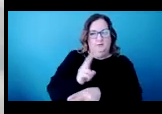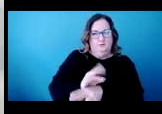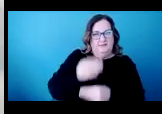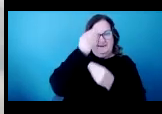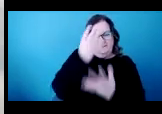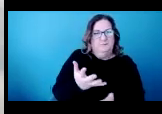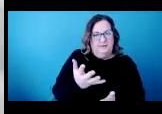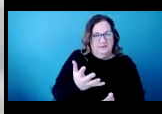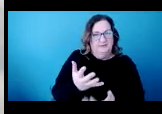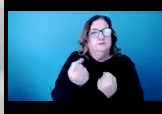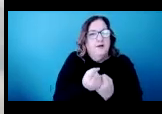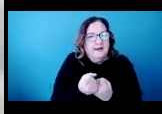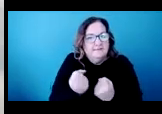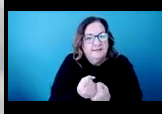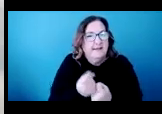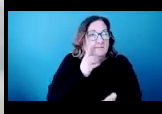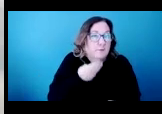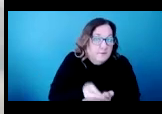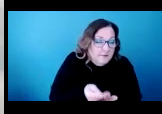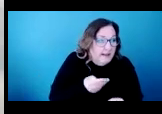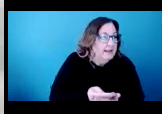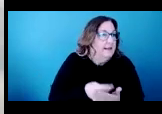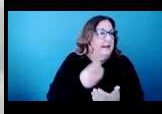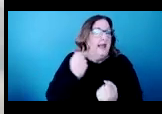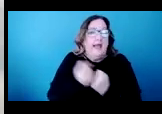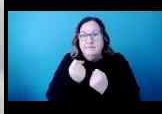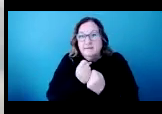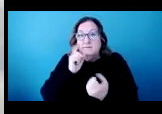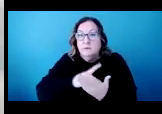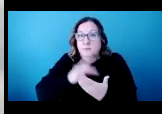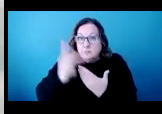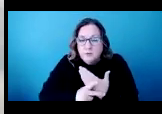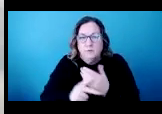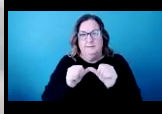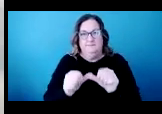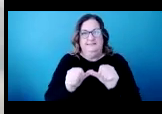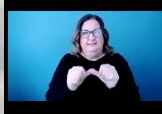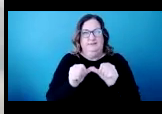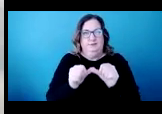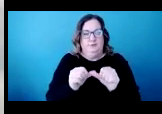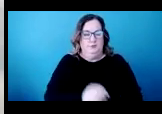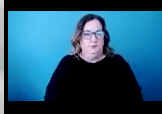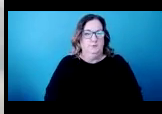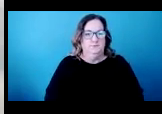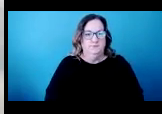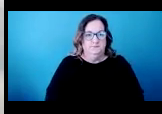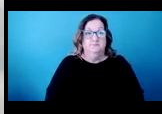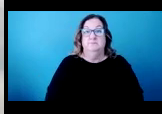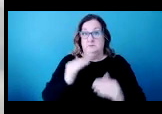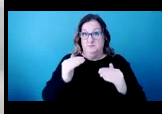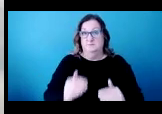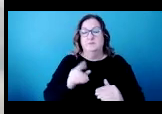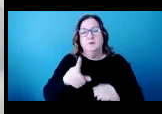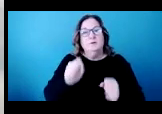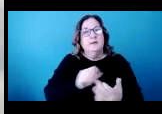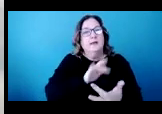for advocating for funds or programs to continue. You can contact members of the